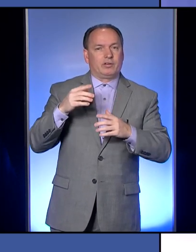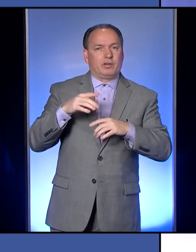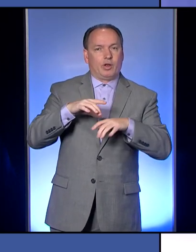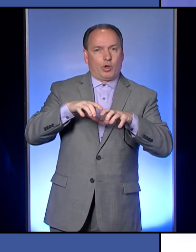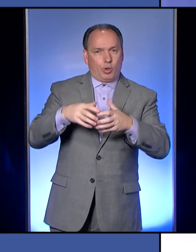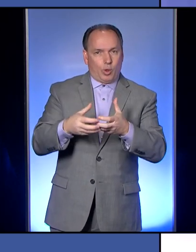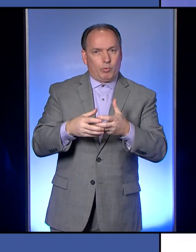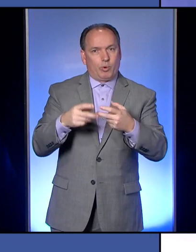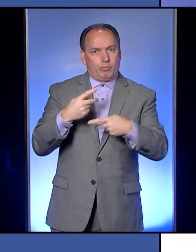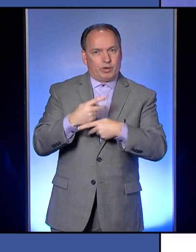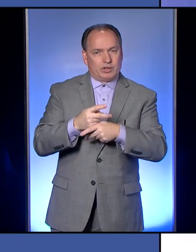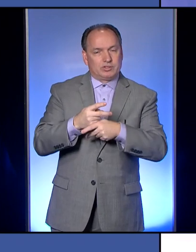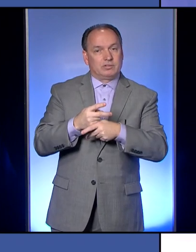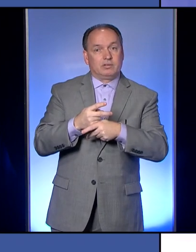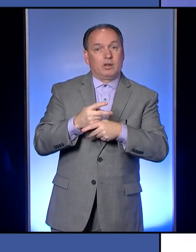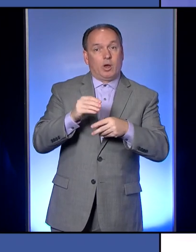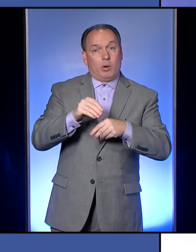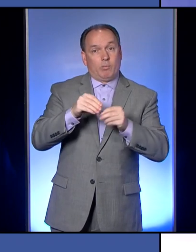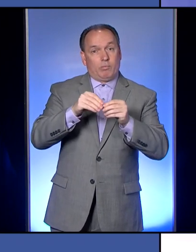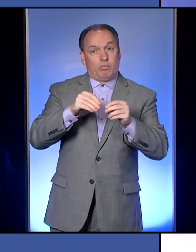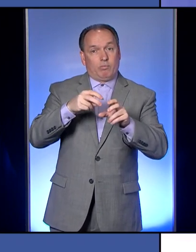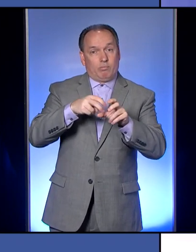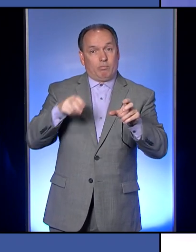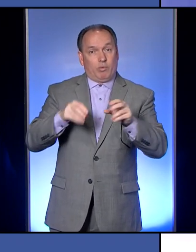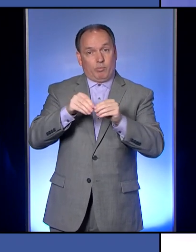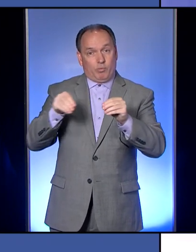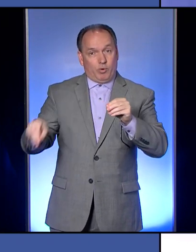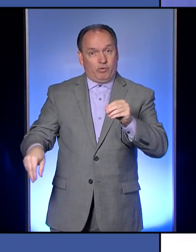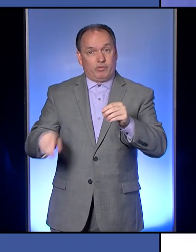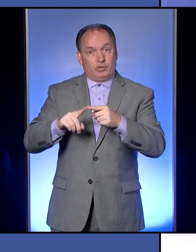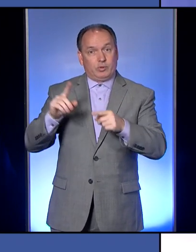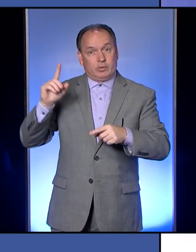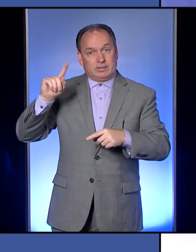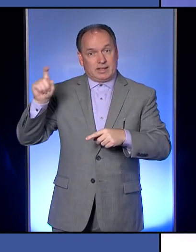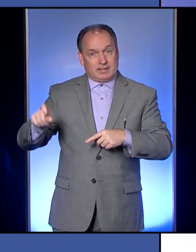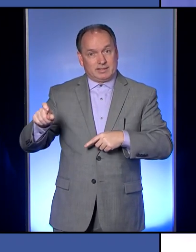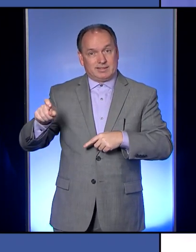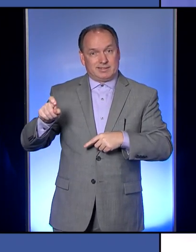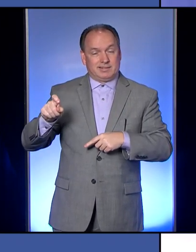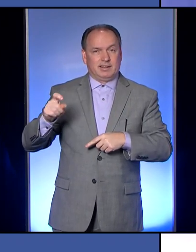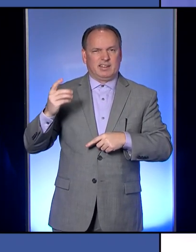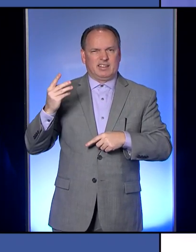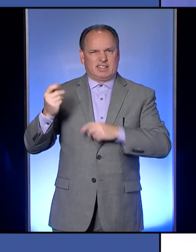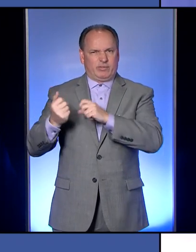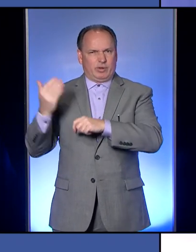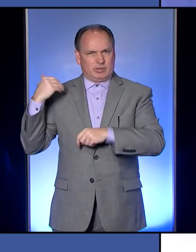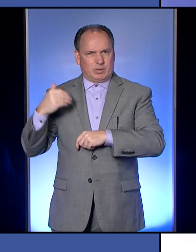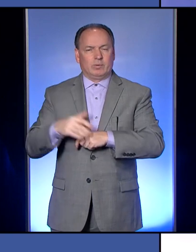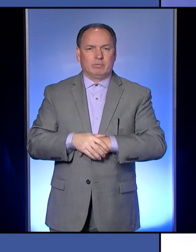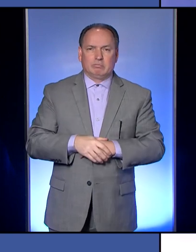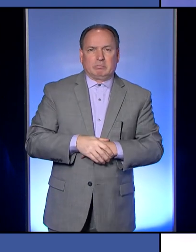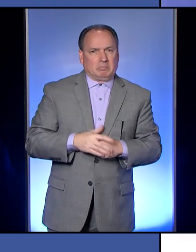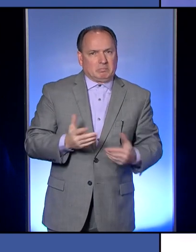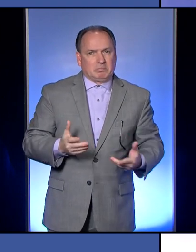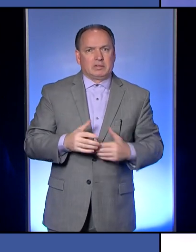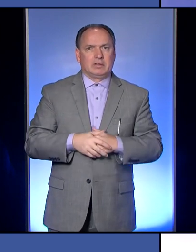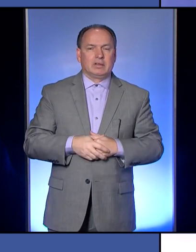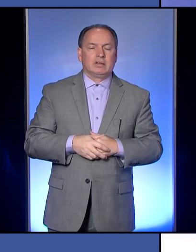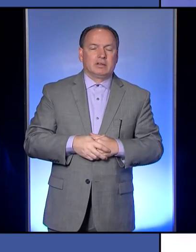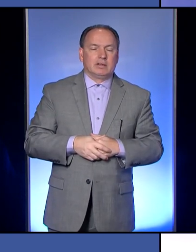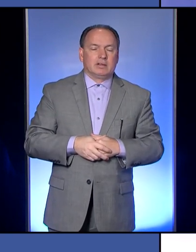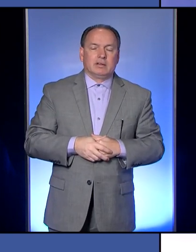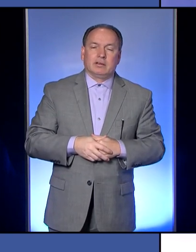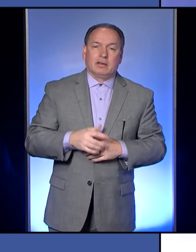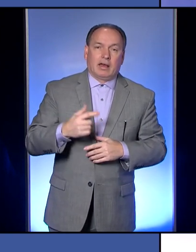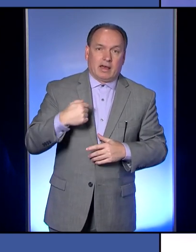production, locomotive production, the North American locomotive production down to Texas a number of years ago. And so I've